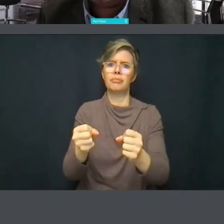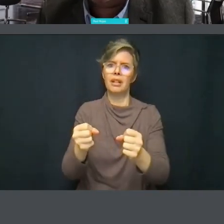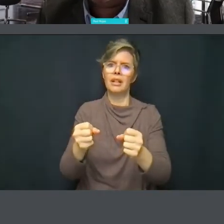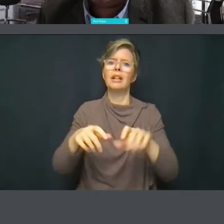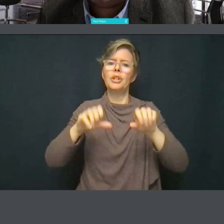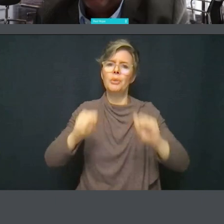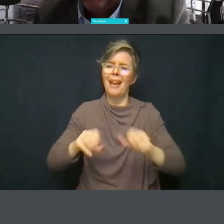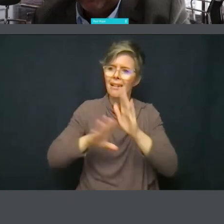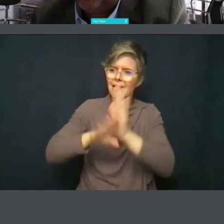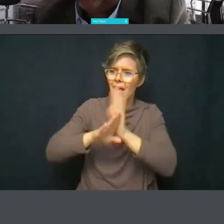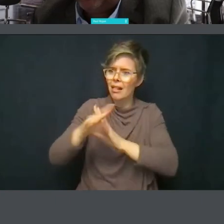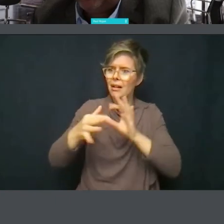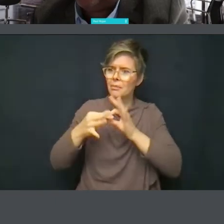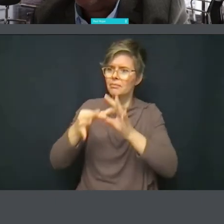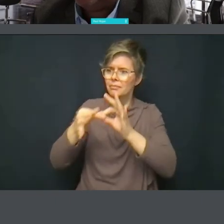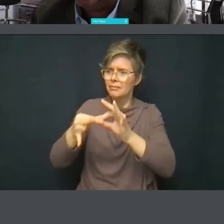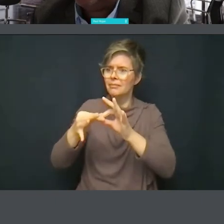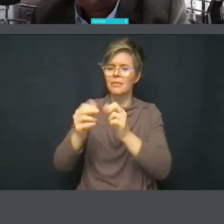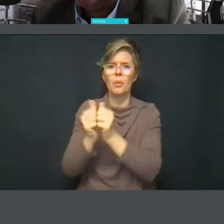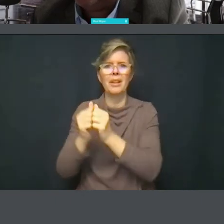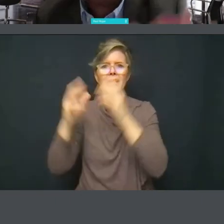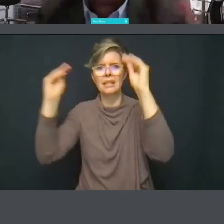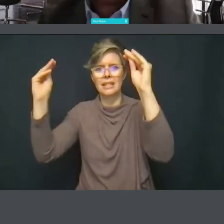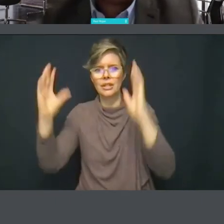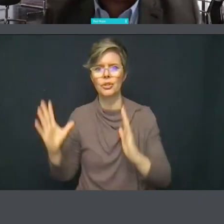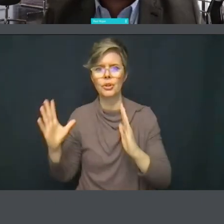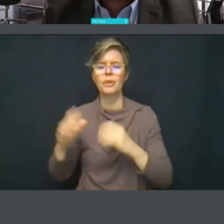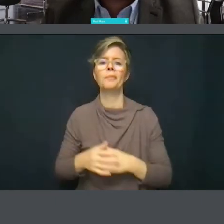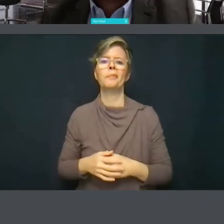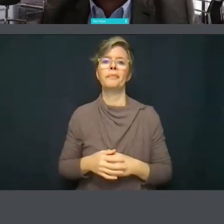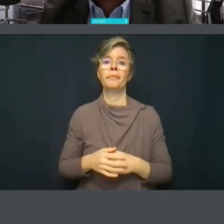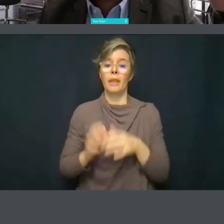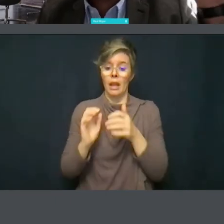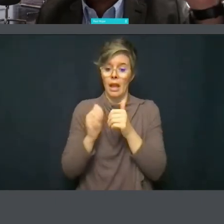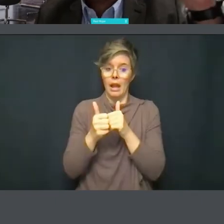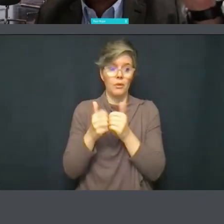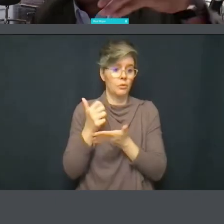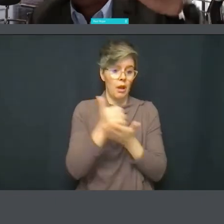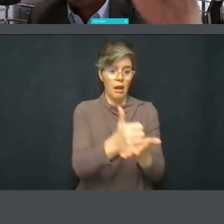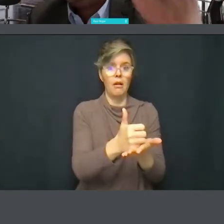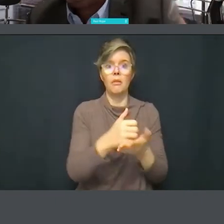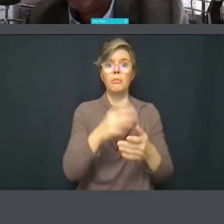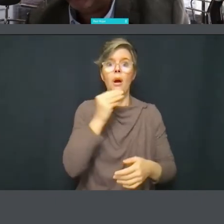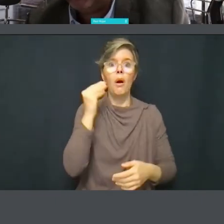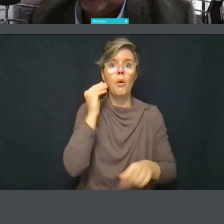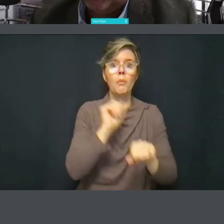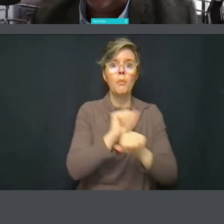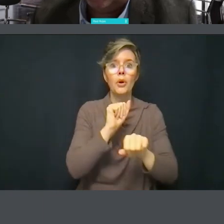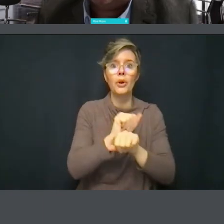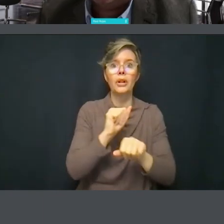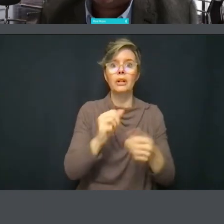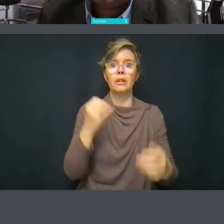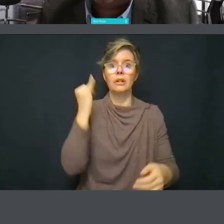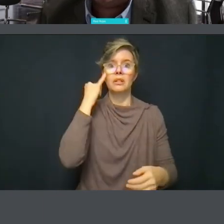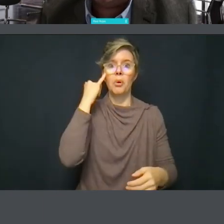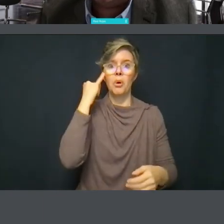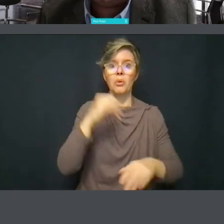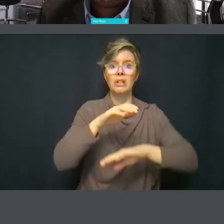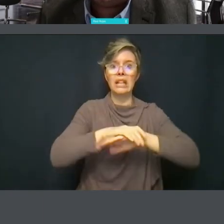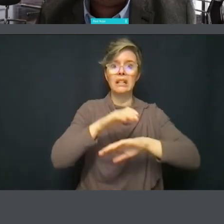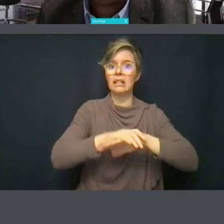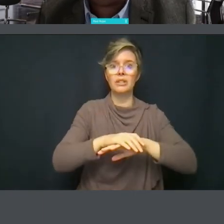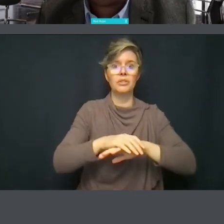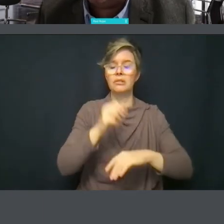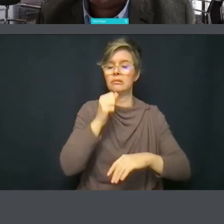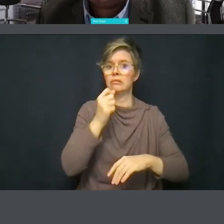teacher. Try to be able to assist with homework. Again, if homework is in English, you don't read English, try to do what's